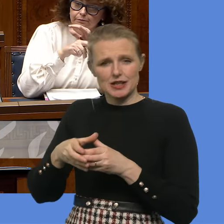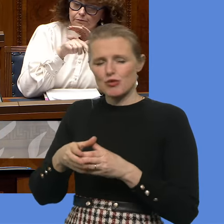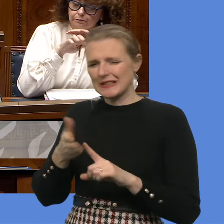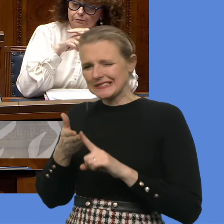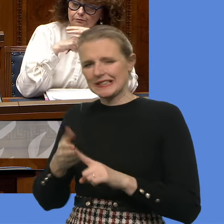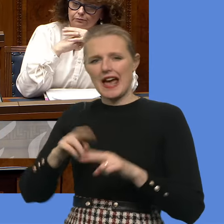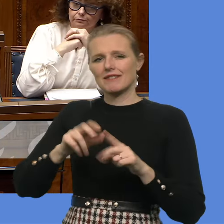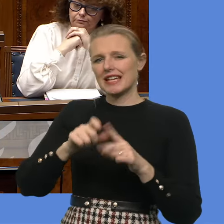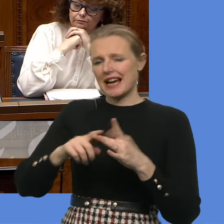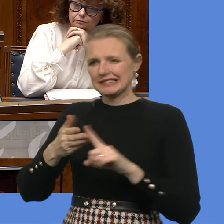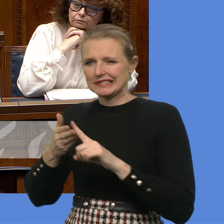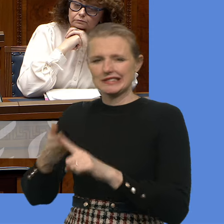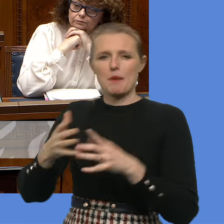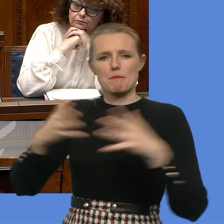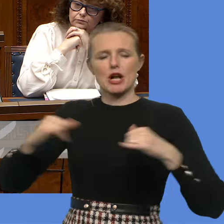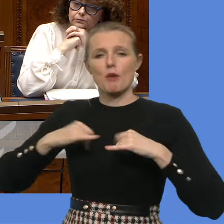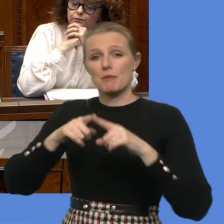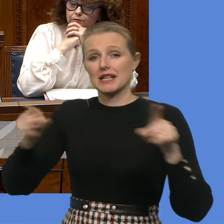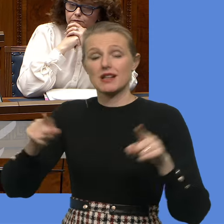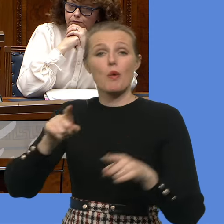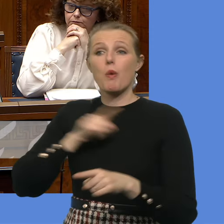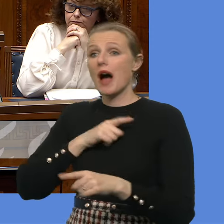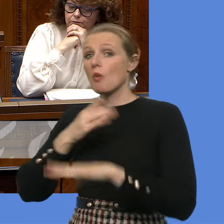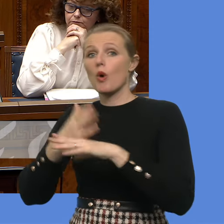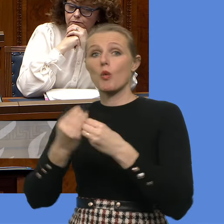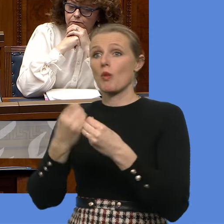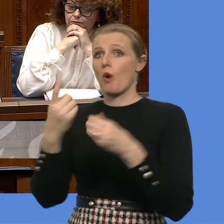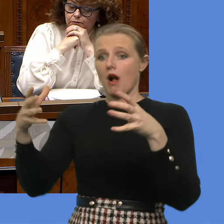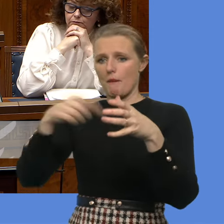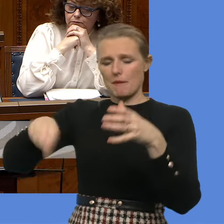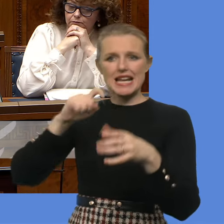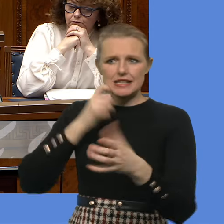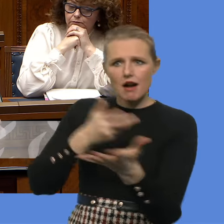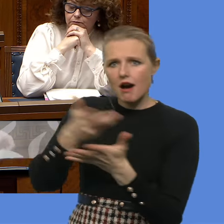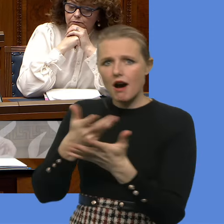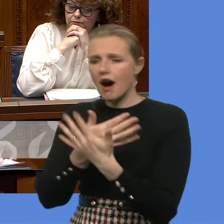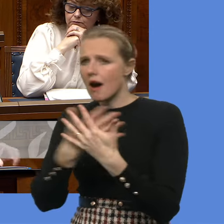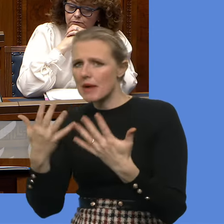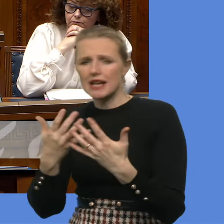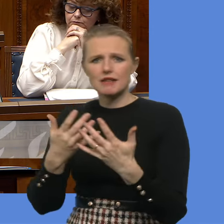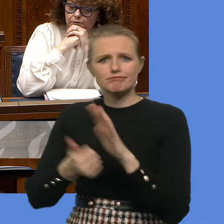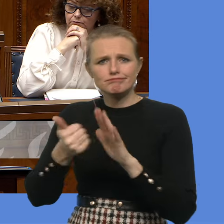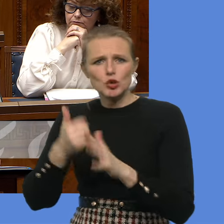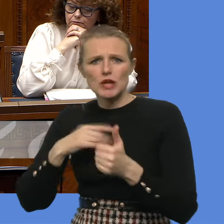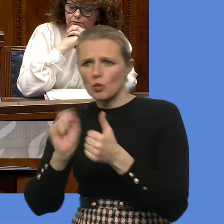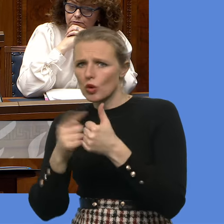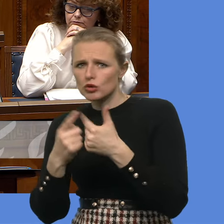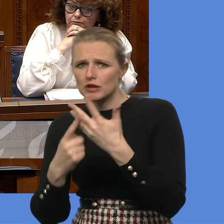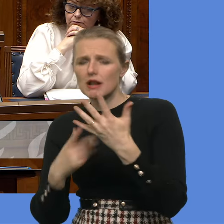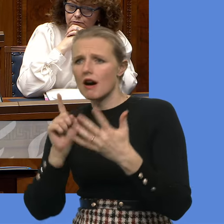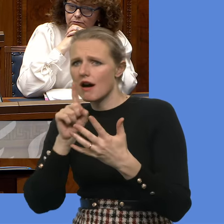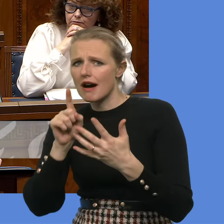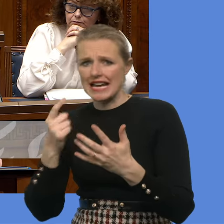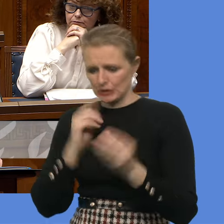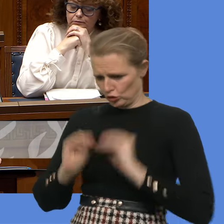FDI. Working with a single company meant it was easier to identify the number of vacancies and secure a guaranteed interview. But I've asked my officials to gear more